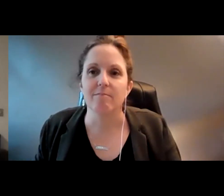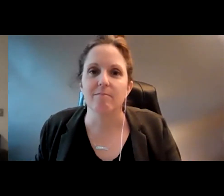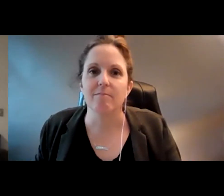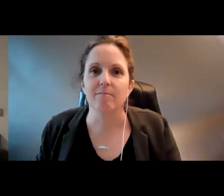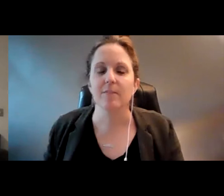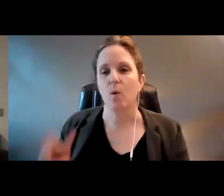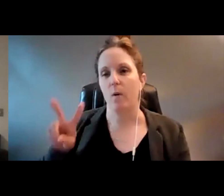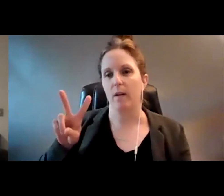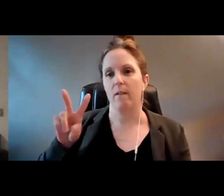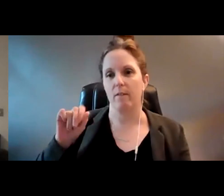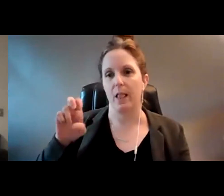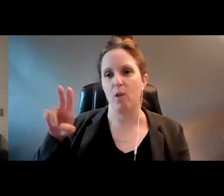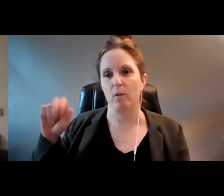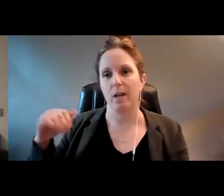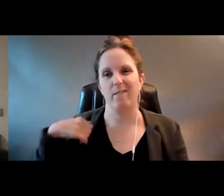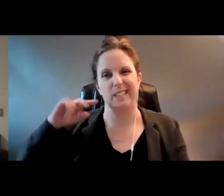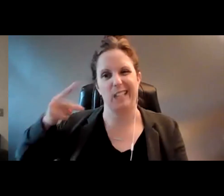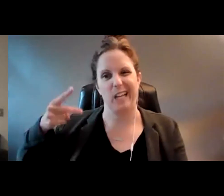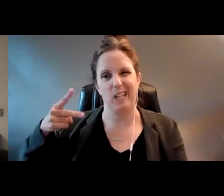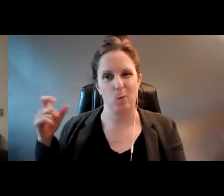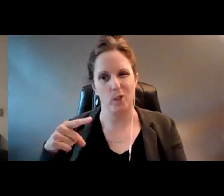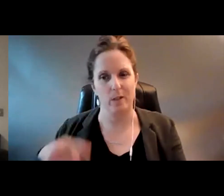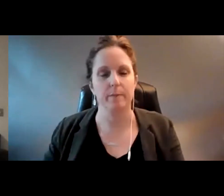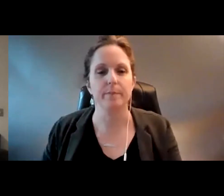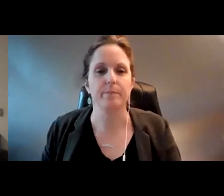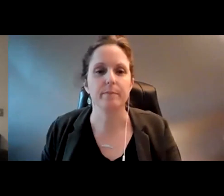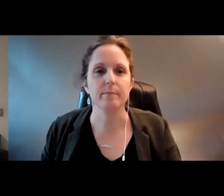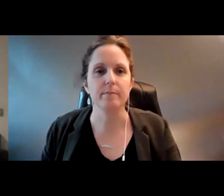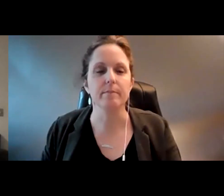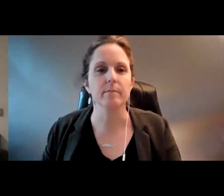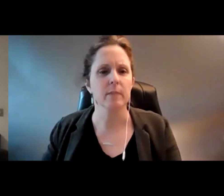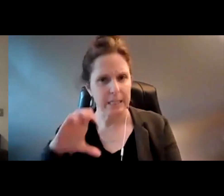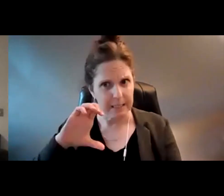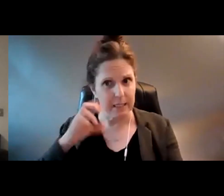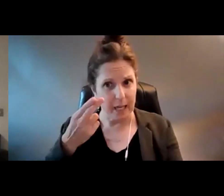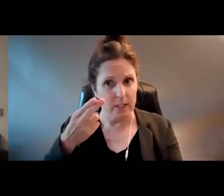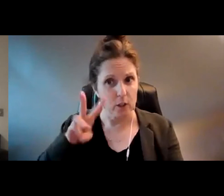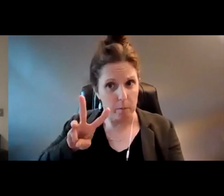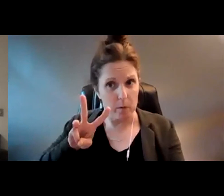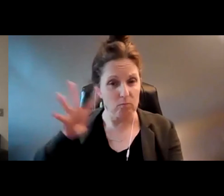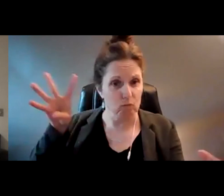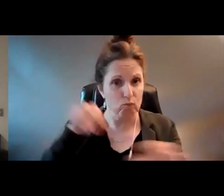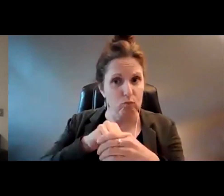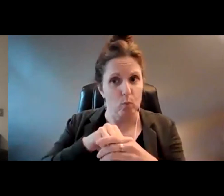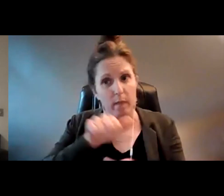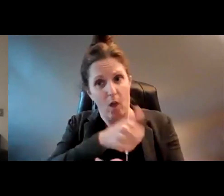at a time. It really was between the two to try to work out what was useful, what was